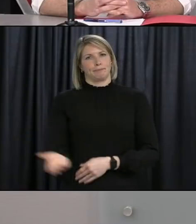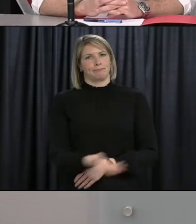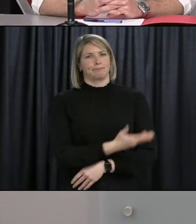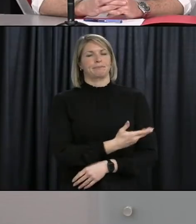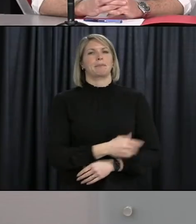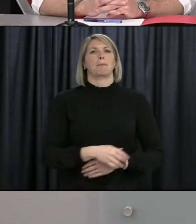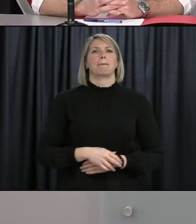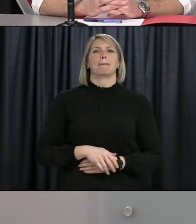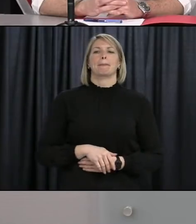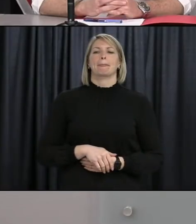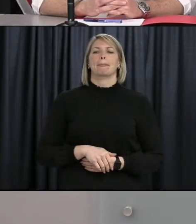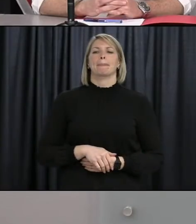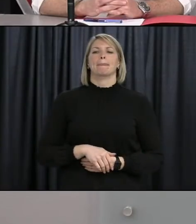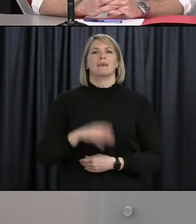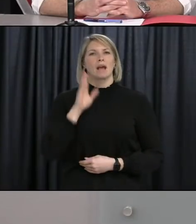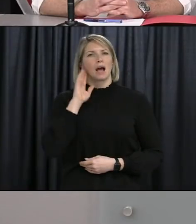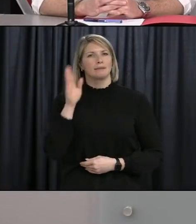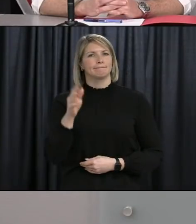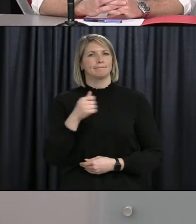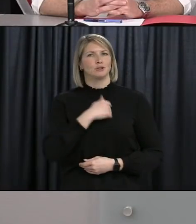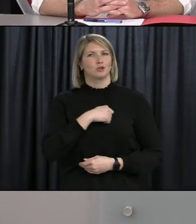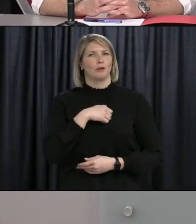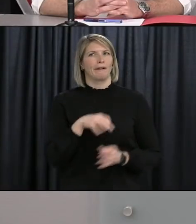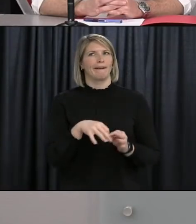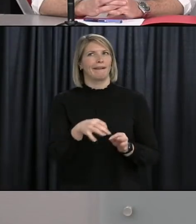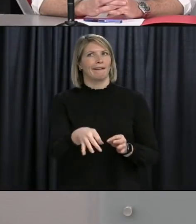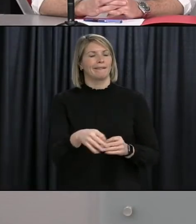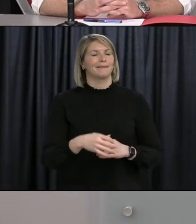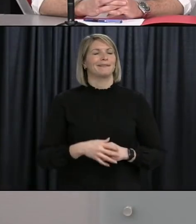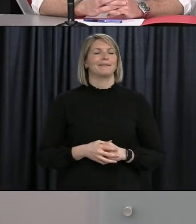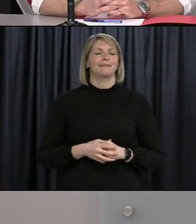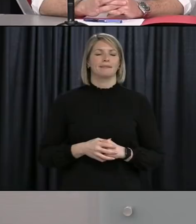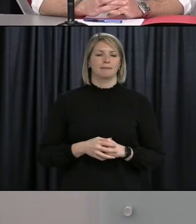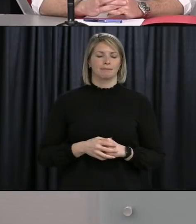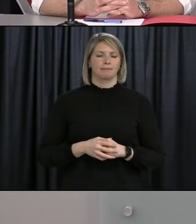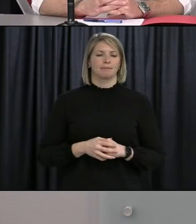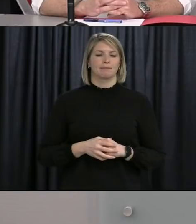Hi, sorry about that. I'm wondering